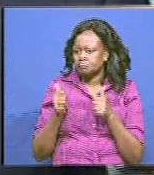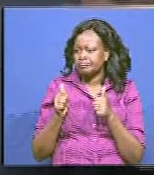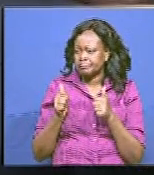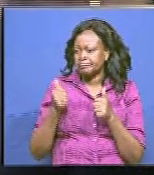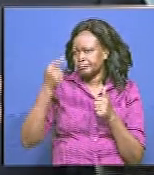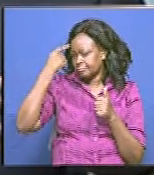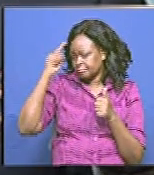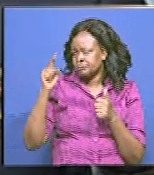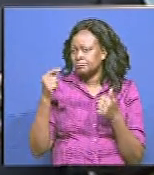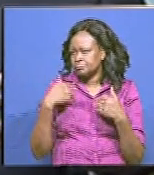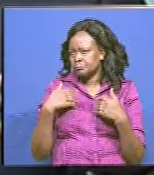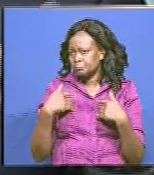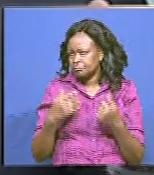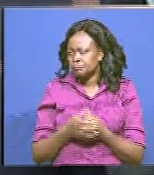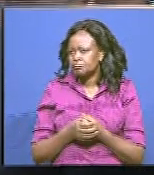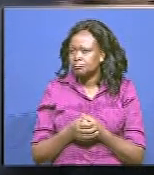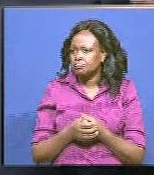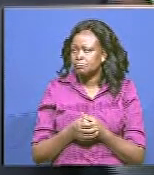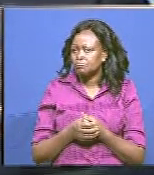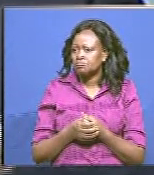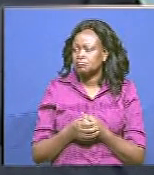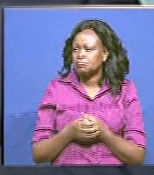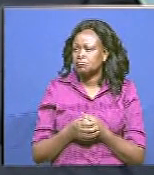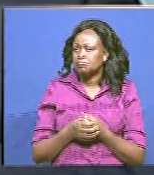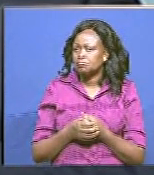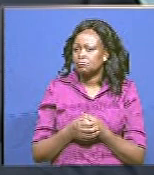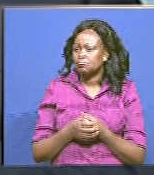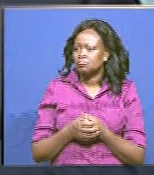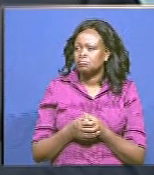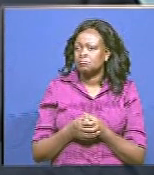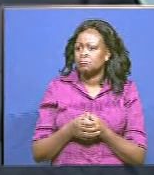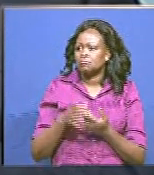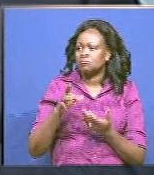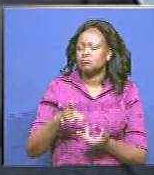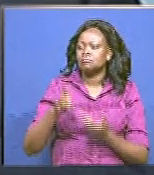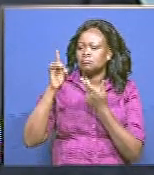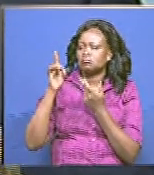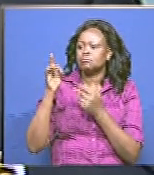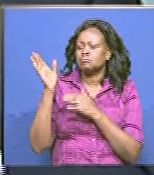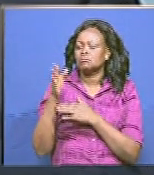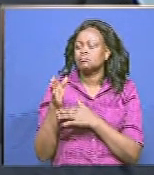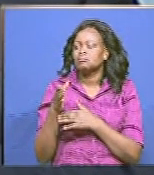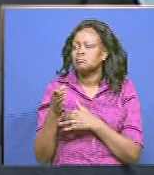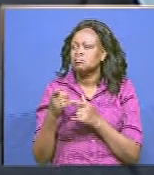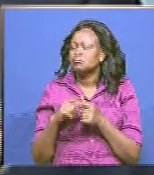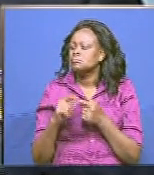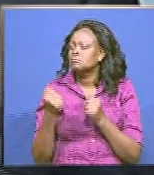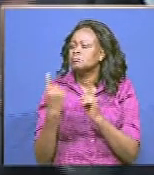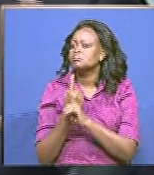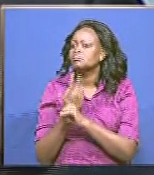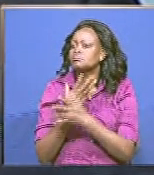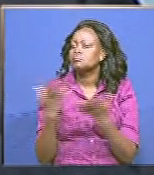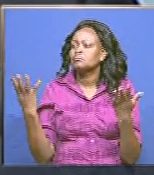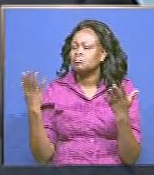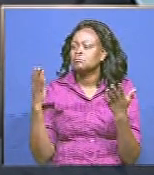for breeding of very unique maritime species, the turtles and the rest